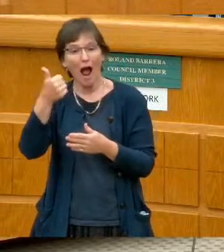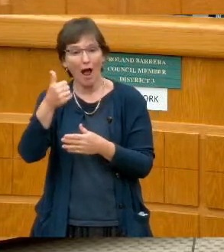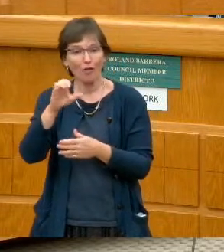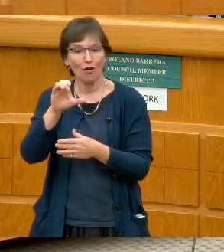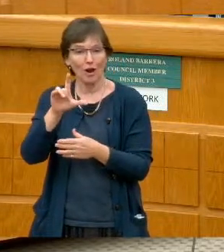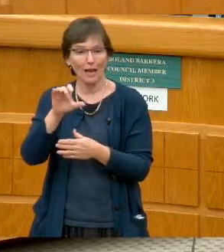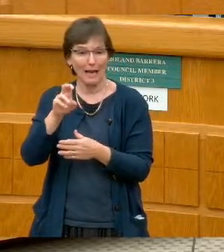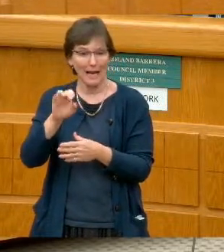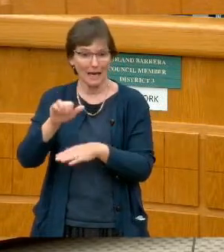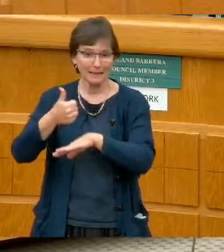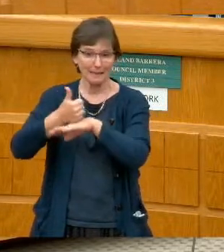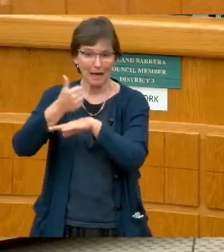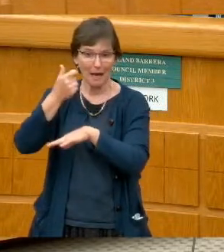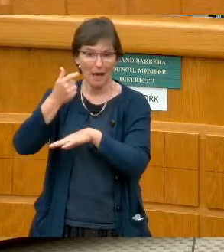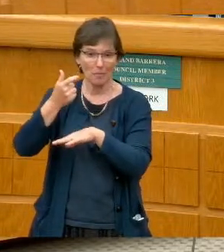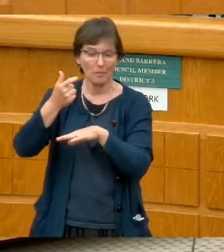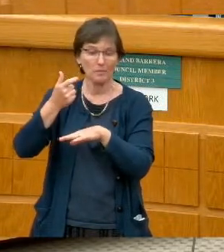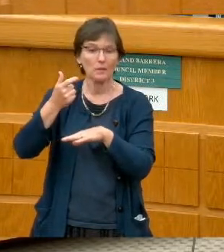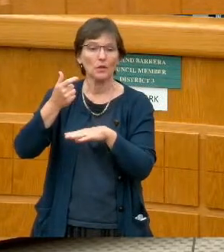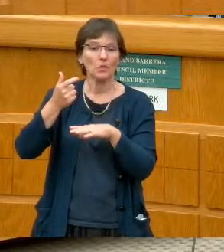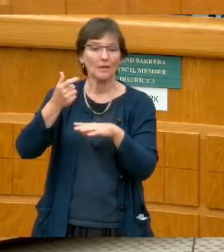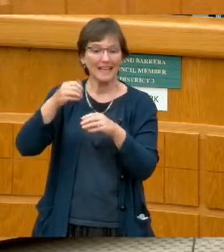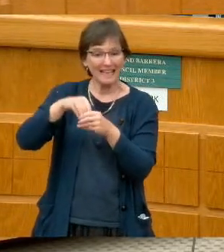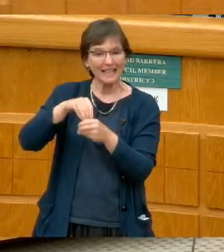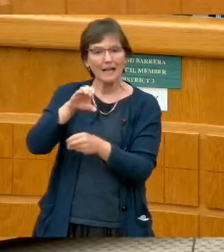by HCA in Canales.